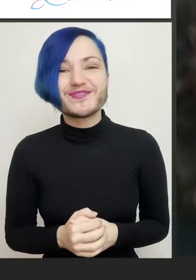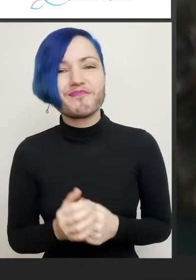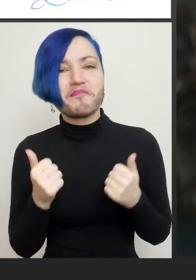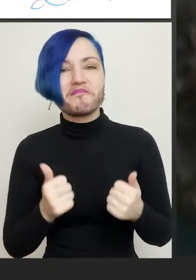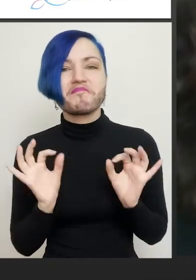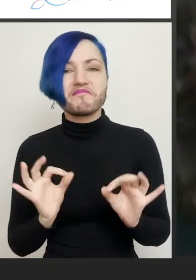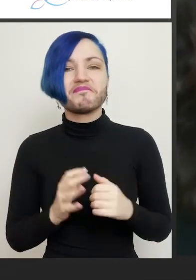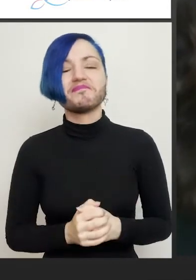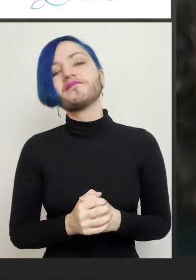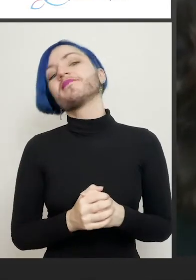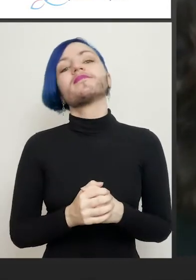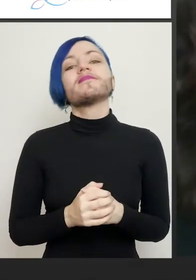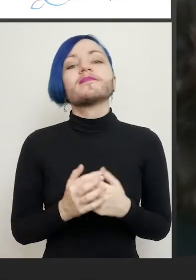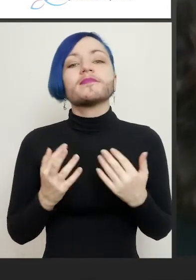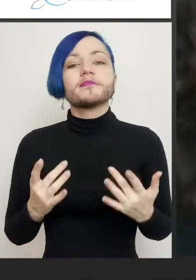awesome.